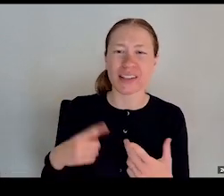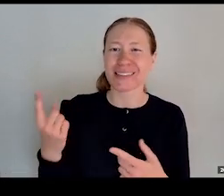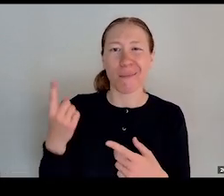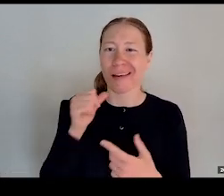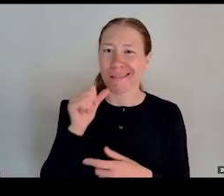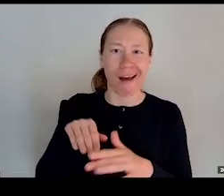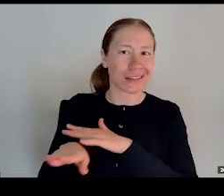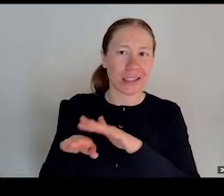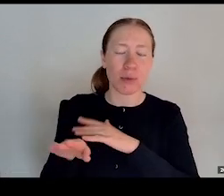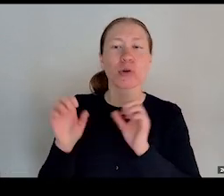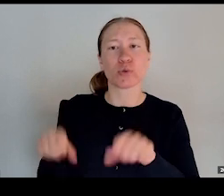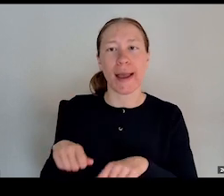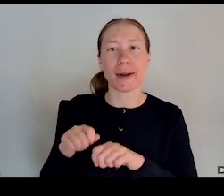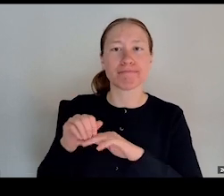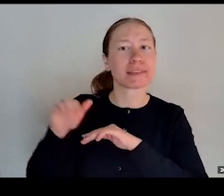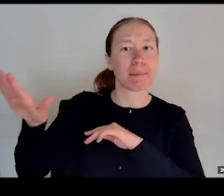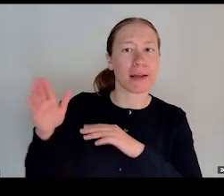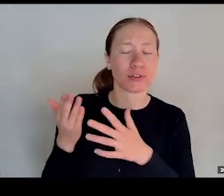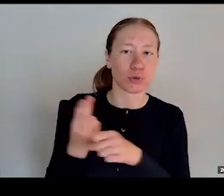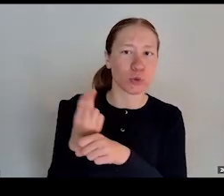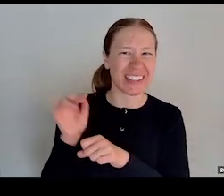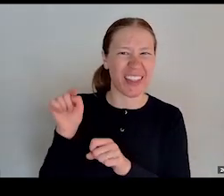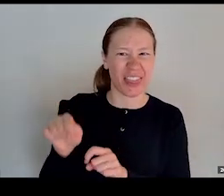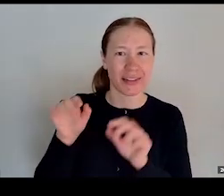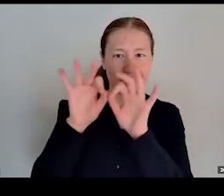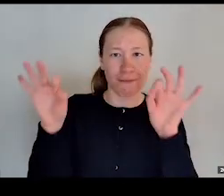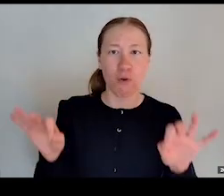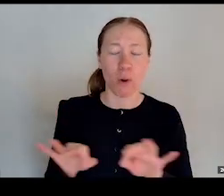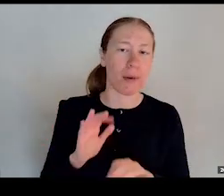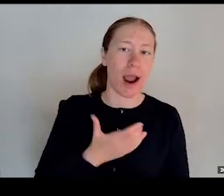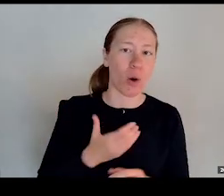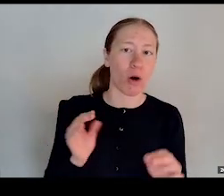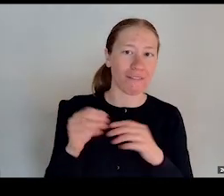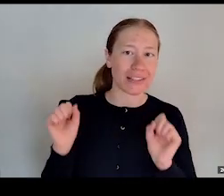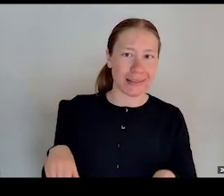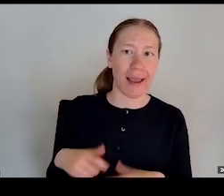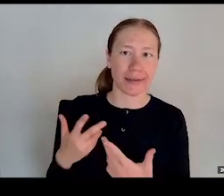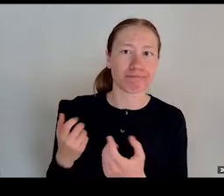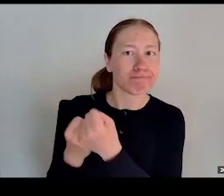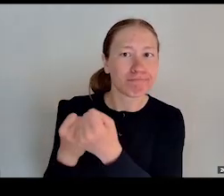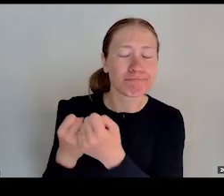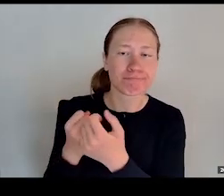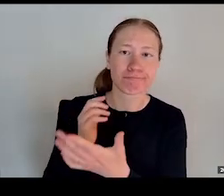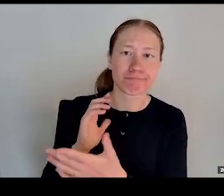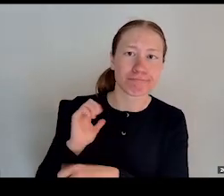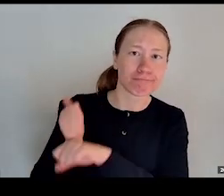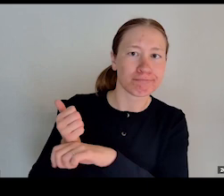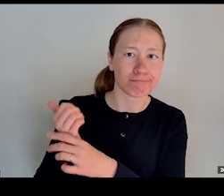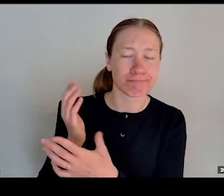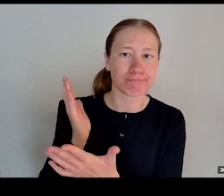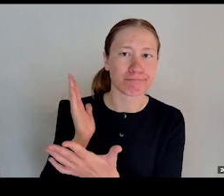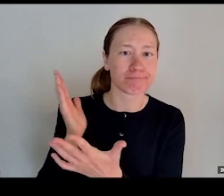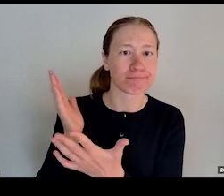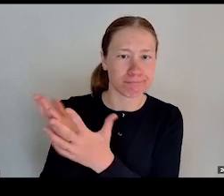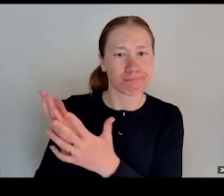to submit those through this form. That allows our office to help intervene and get that information. We don't